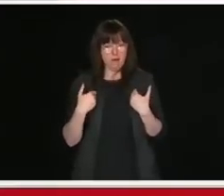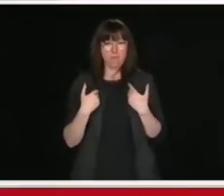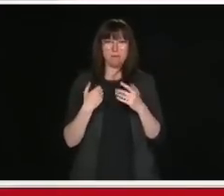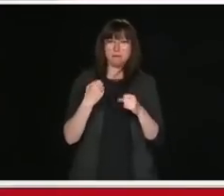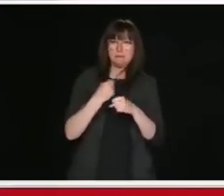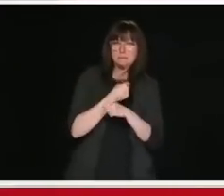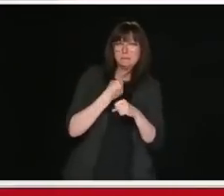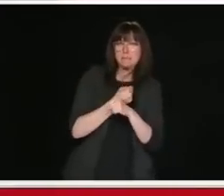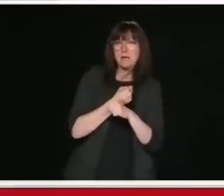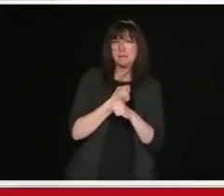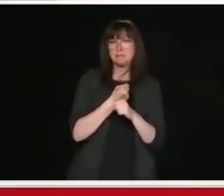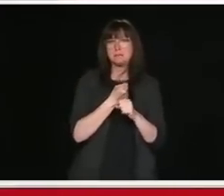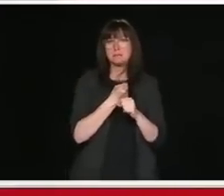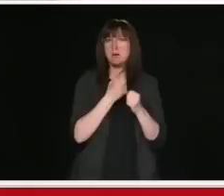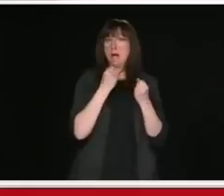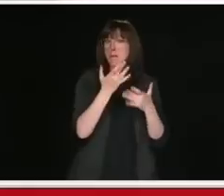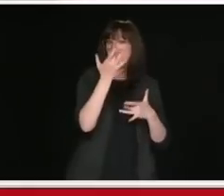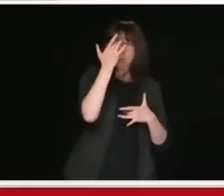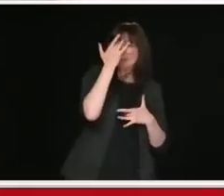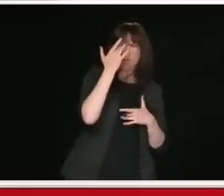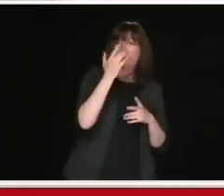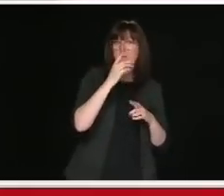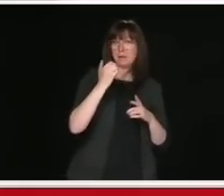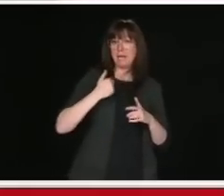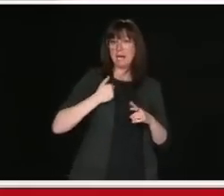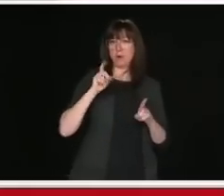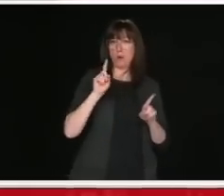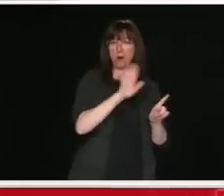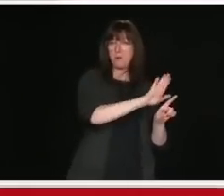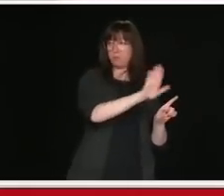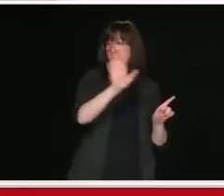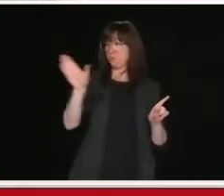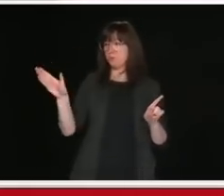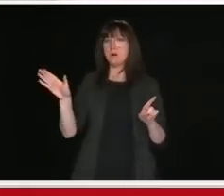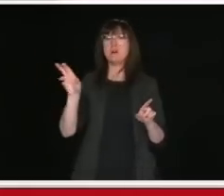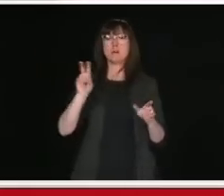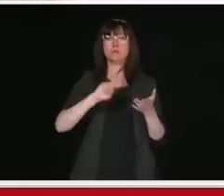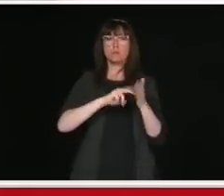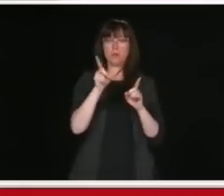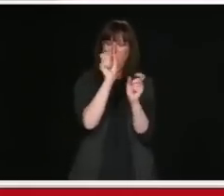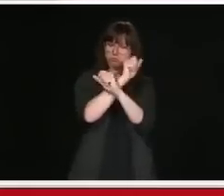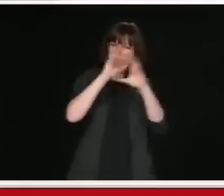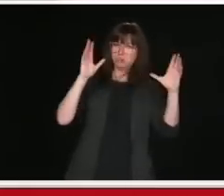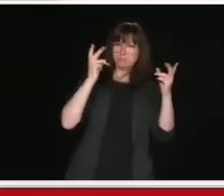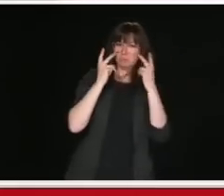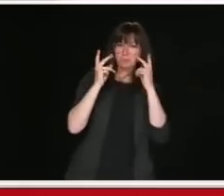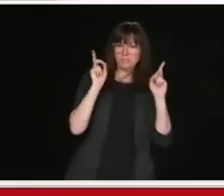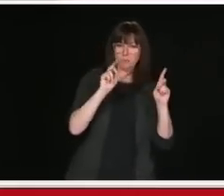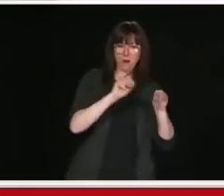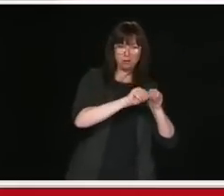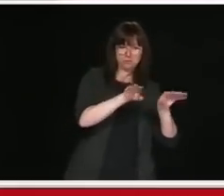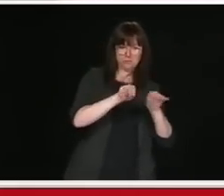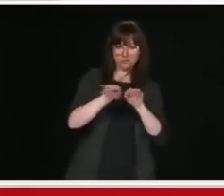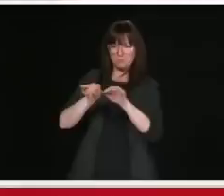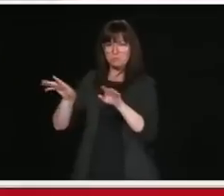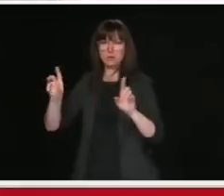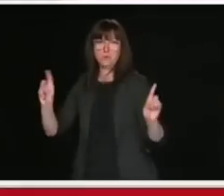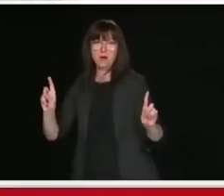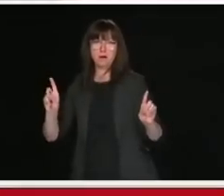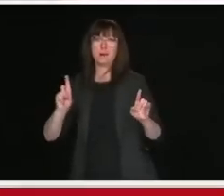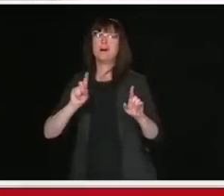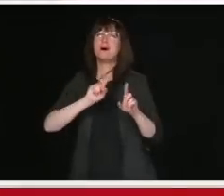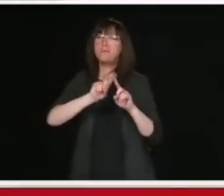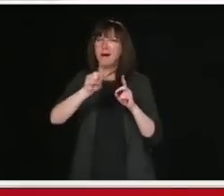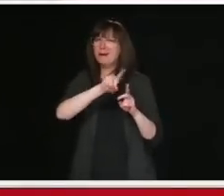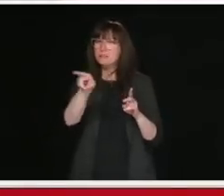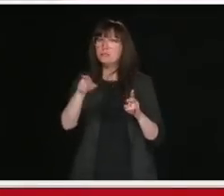they're located, so that people can see what's going on. But people are also interested by the analysis of those data, the models that will predict